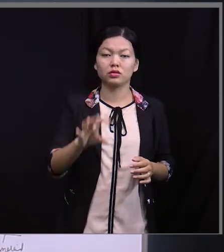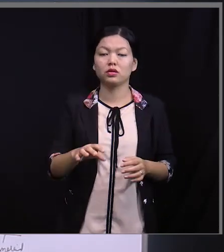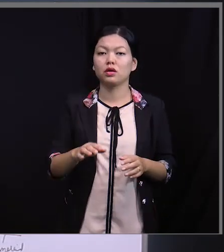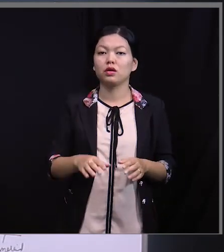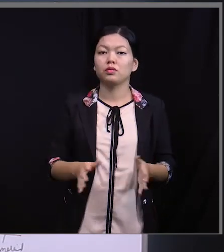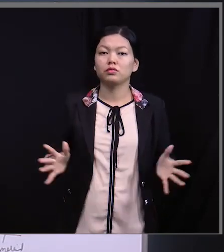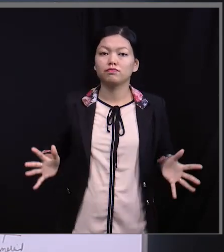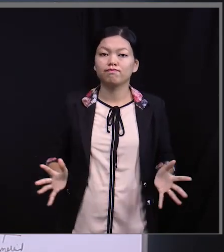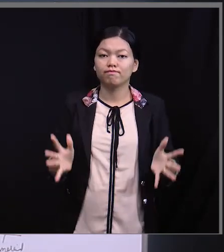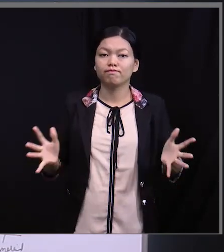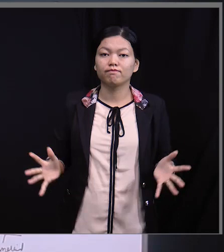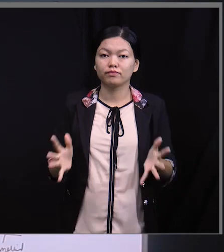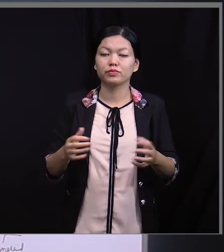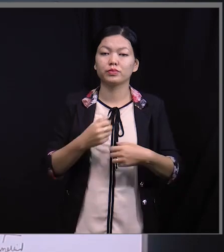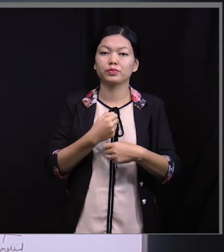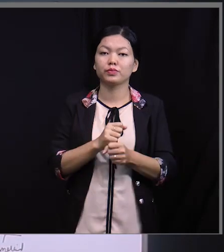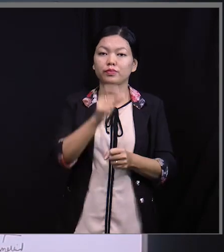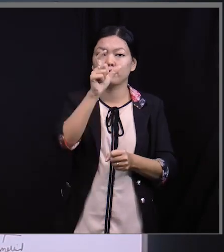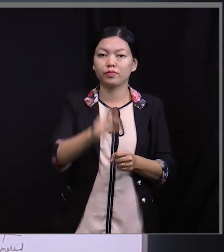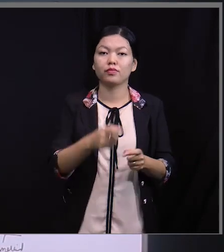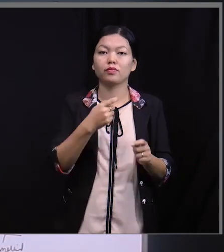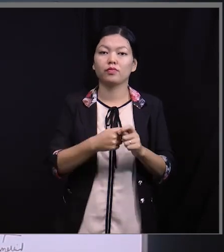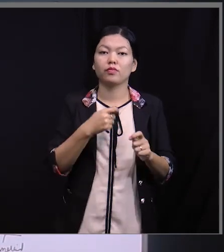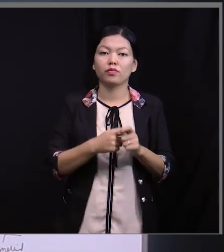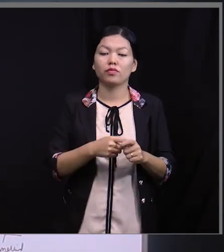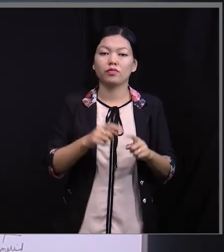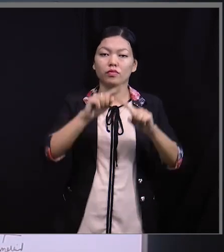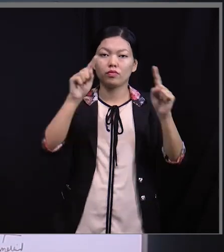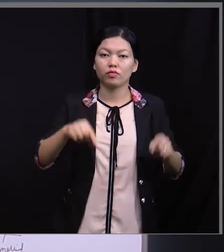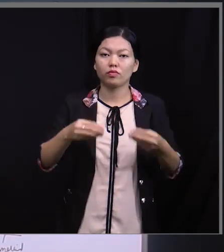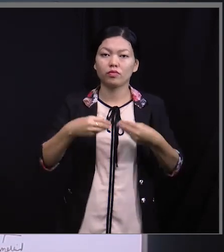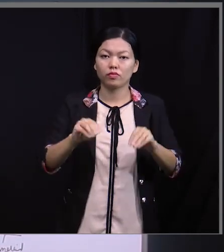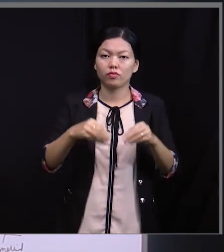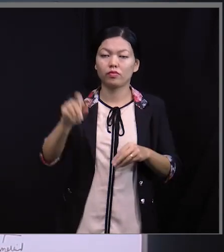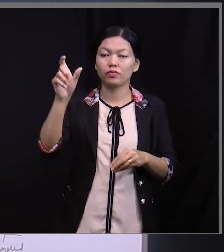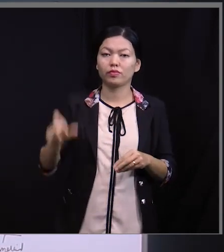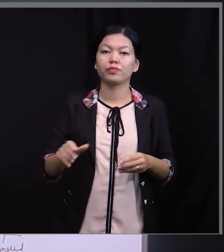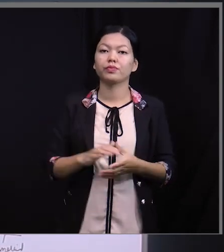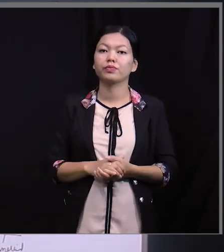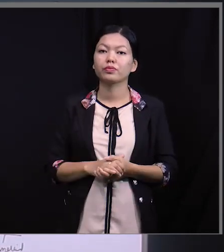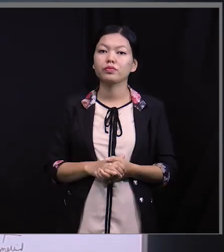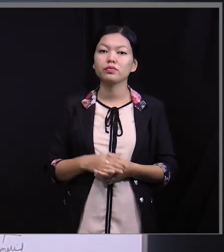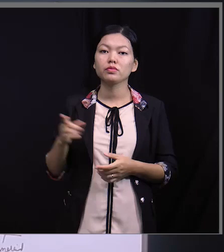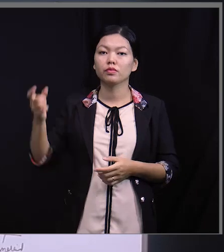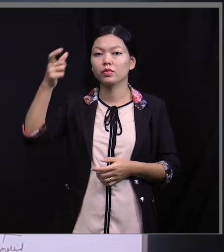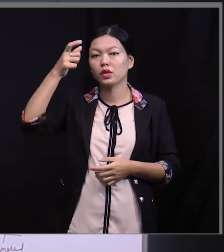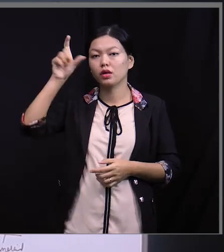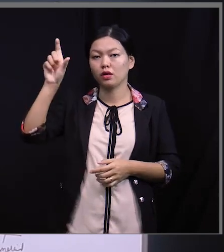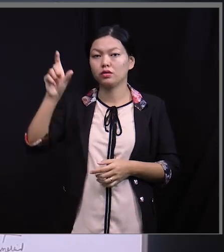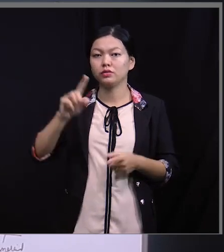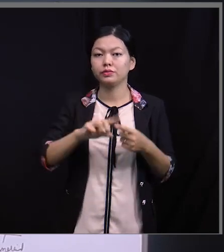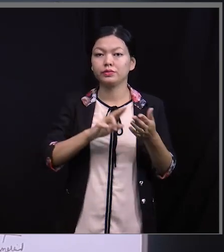be entrepreneur to be prosperous. So let's go to the concept, move on to the concept